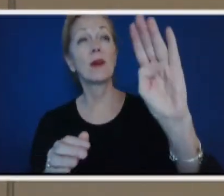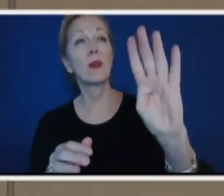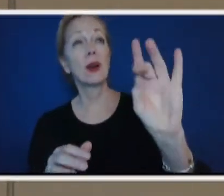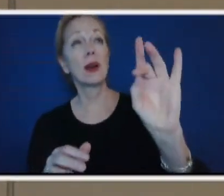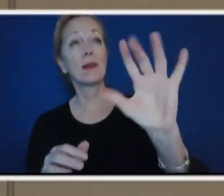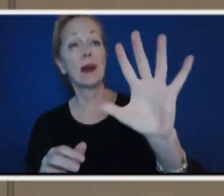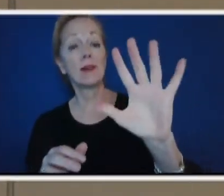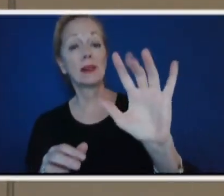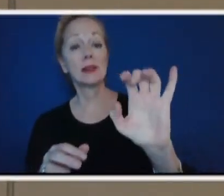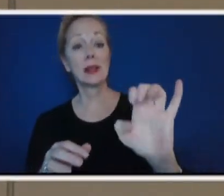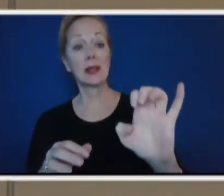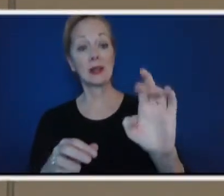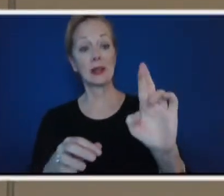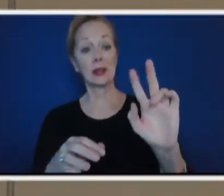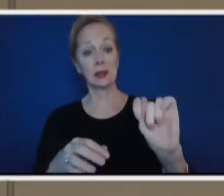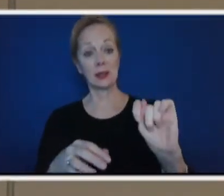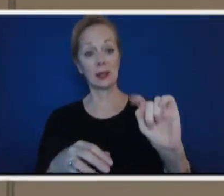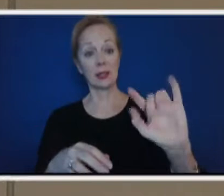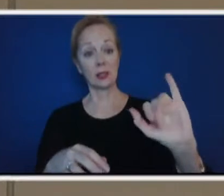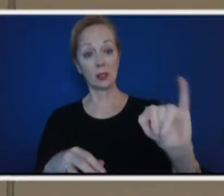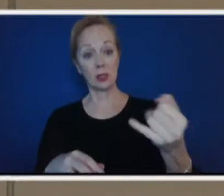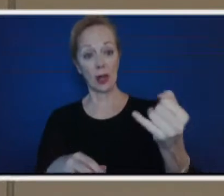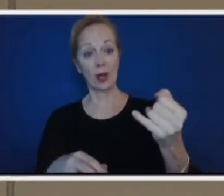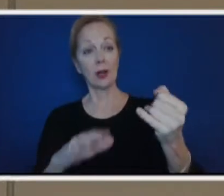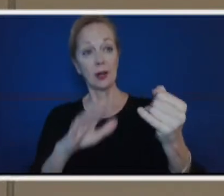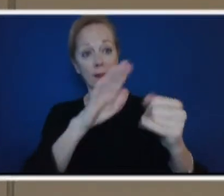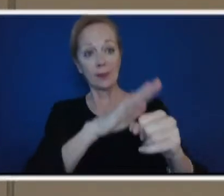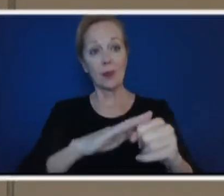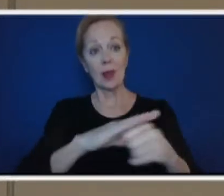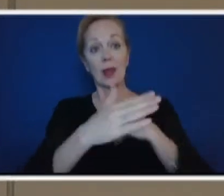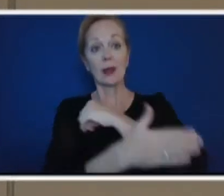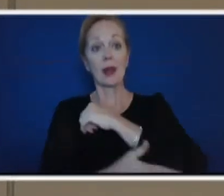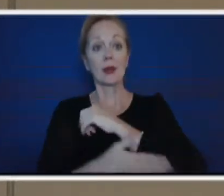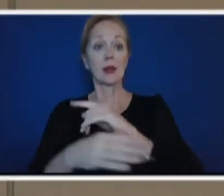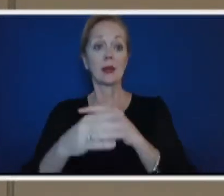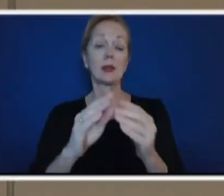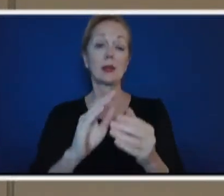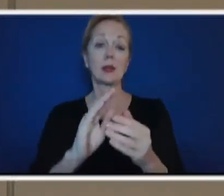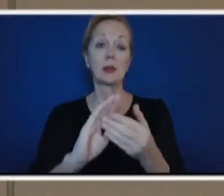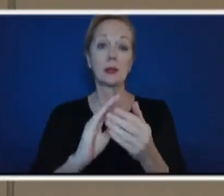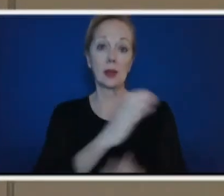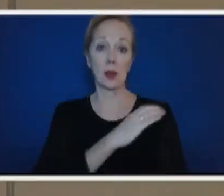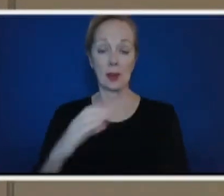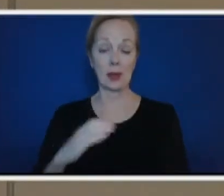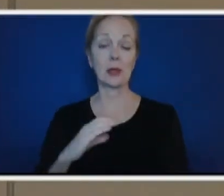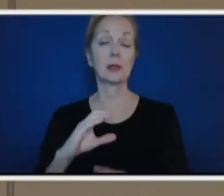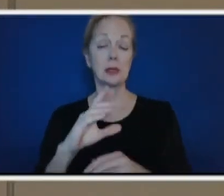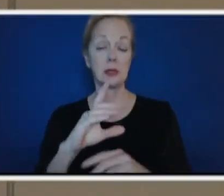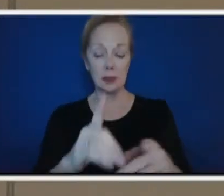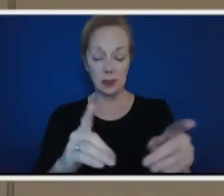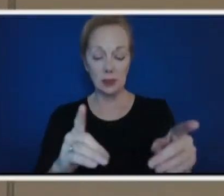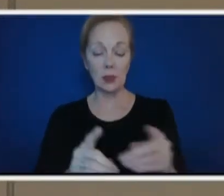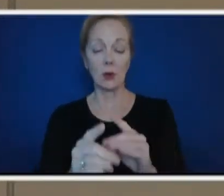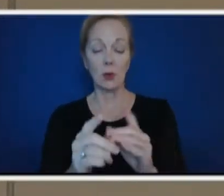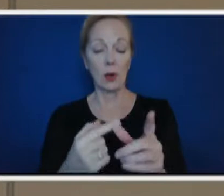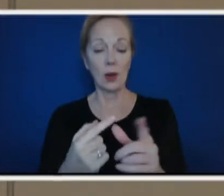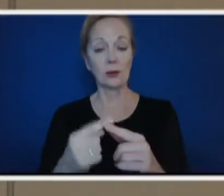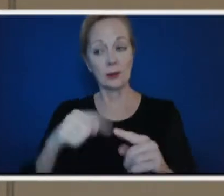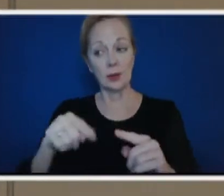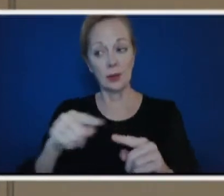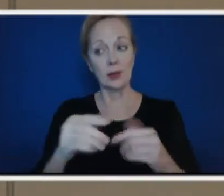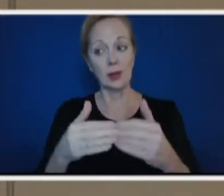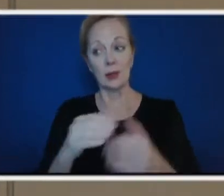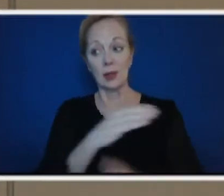the ETJ, in County Commission District 1, Ms. Powell's district, and is closest to Council District 4,